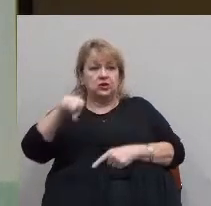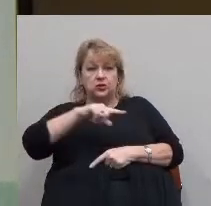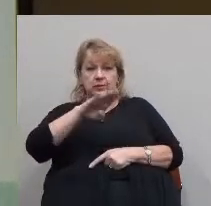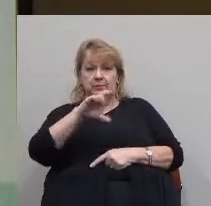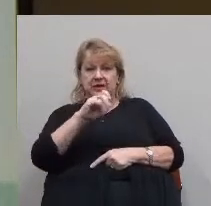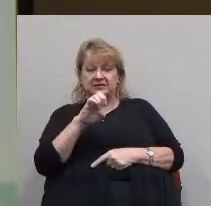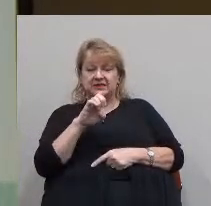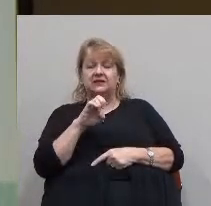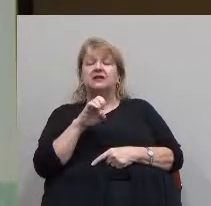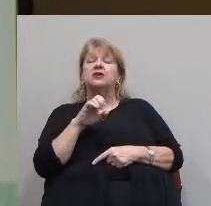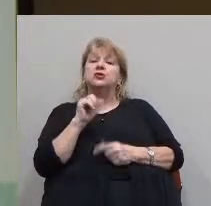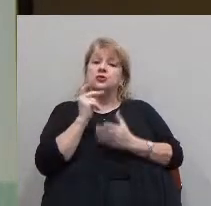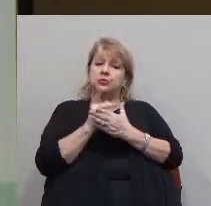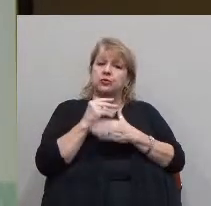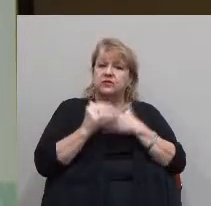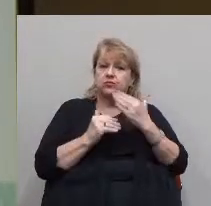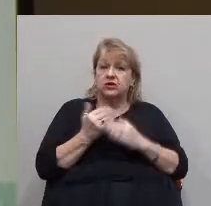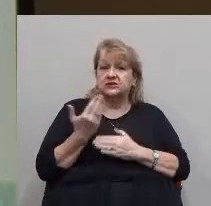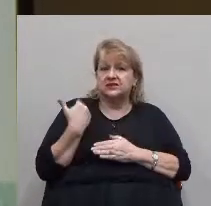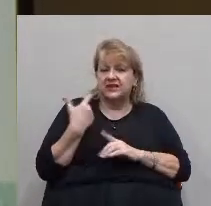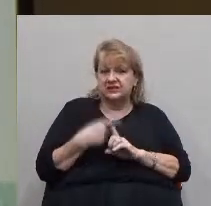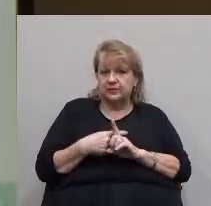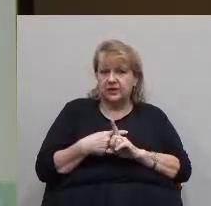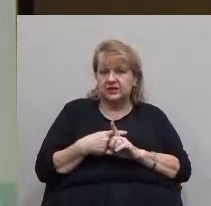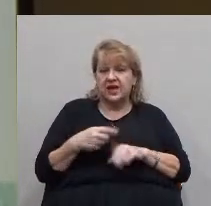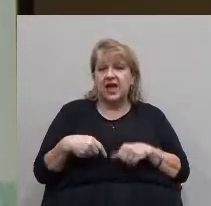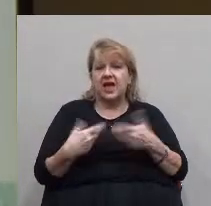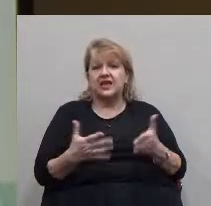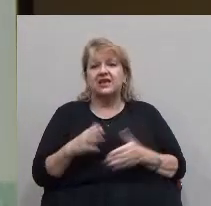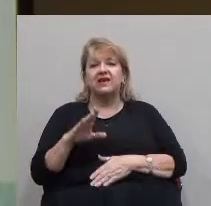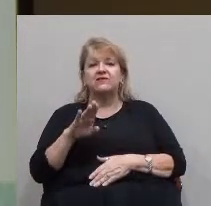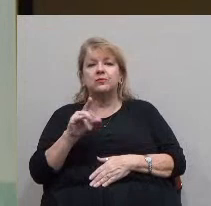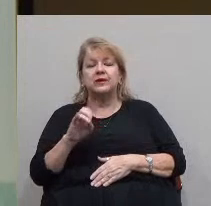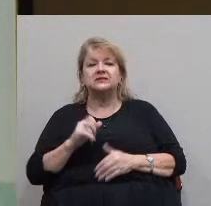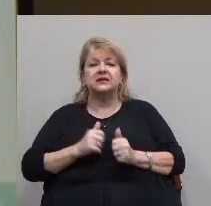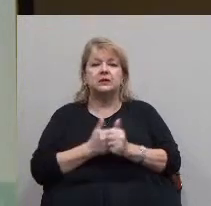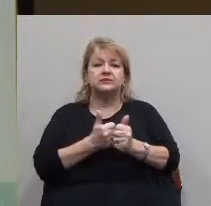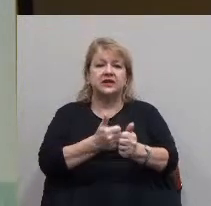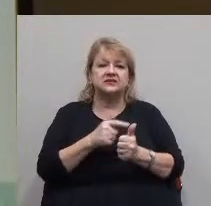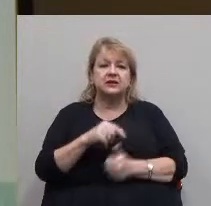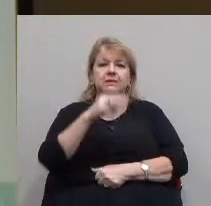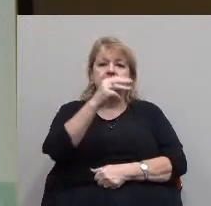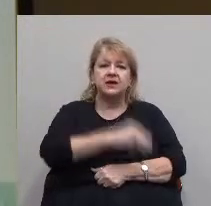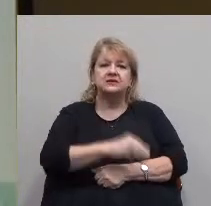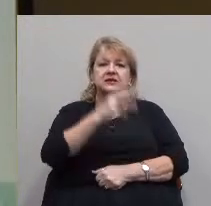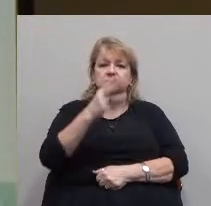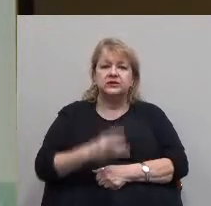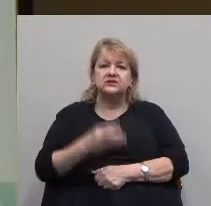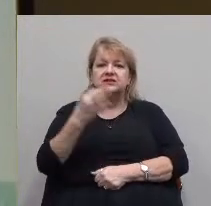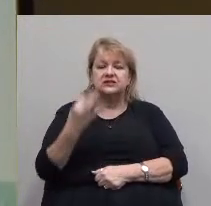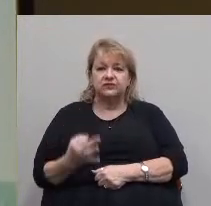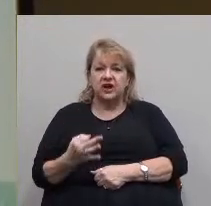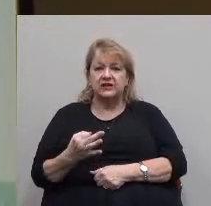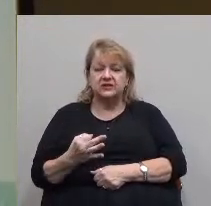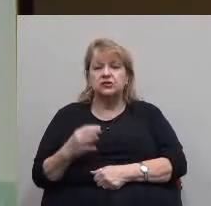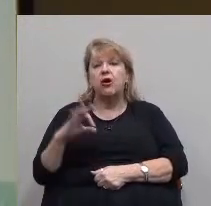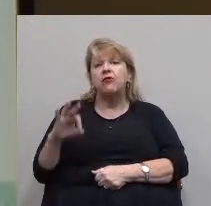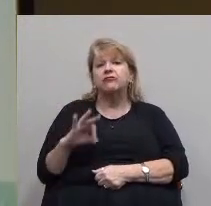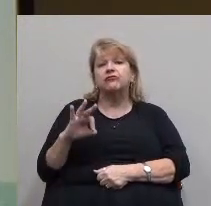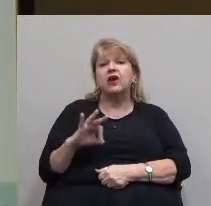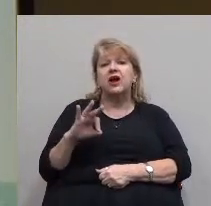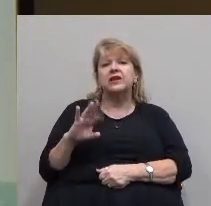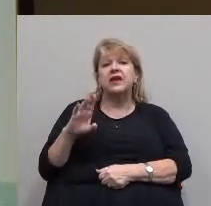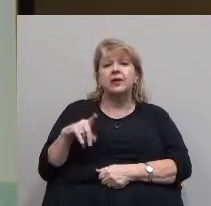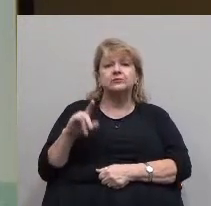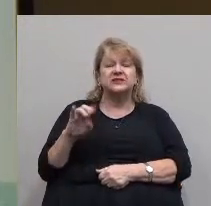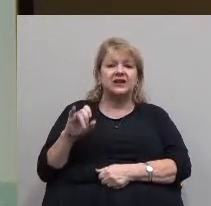the process last month, I will give BESE updates on Monday, Wednesdays, and Fridays. Your Friday update, as